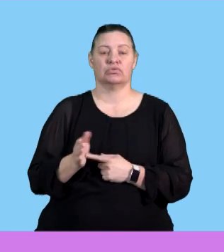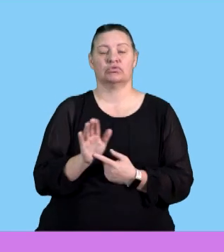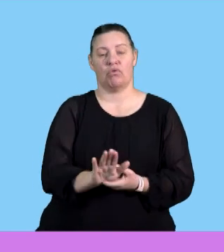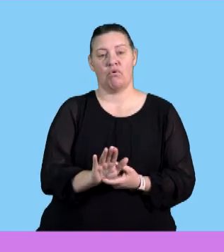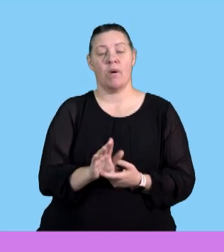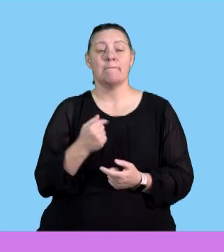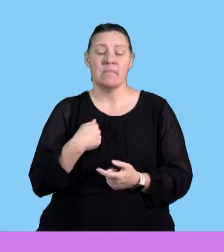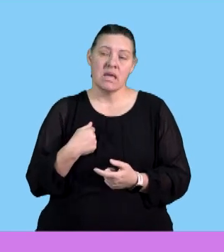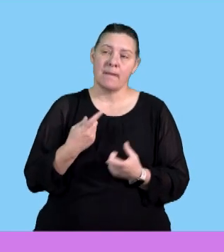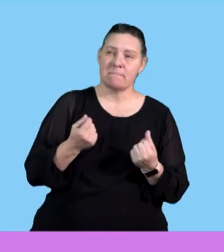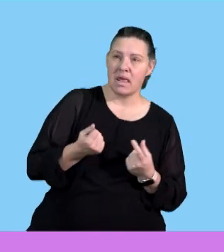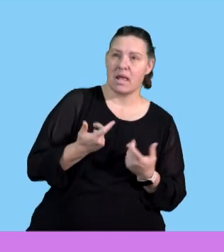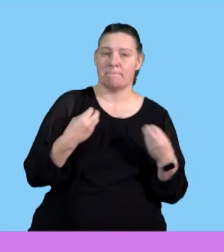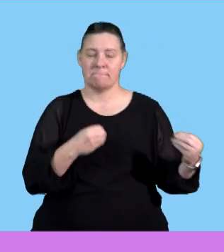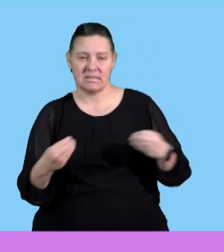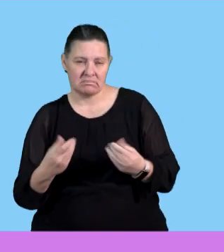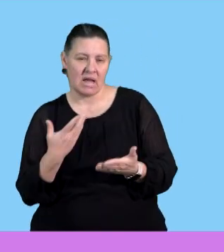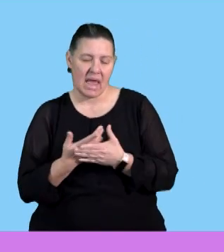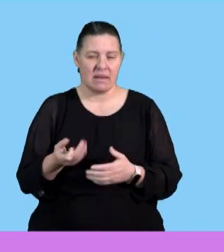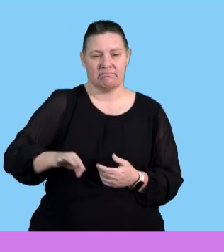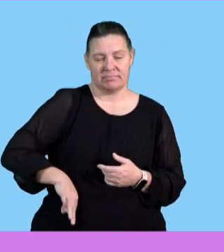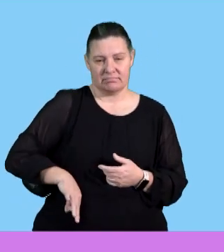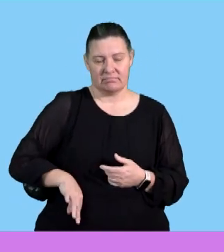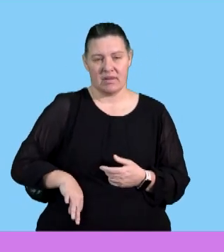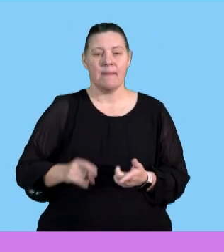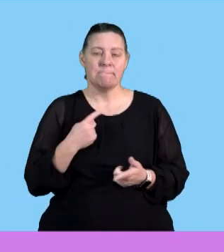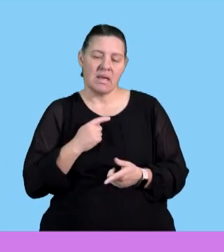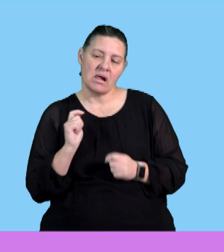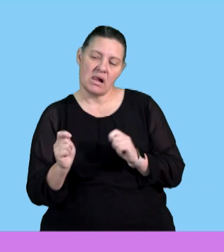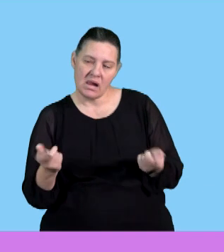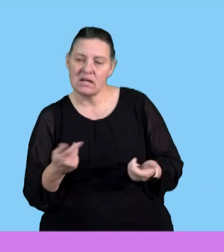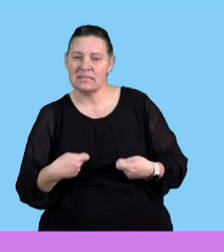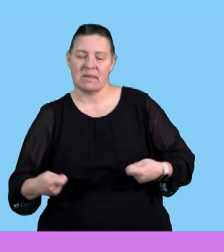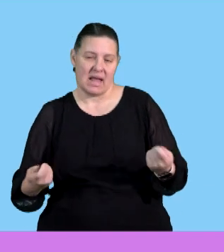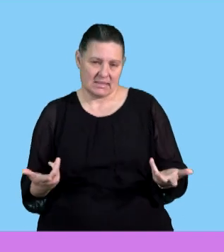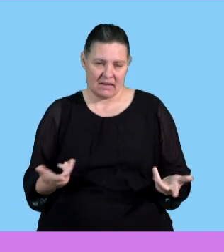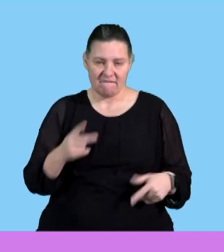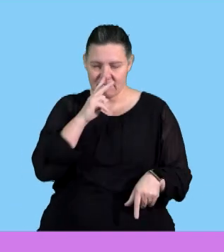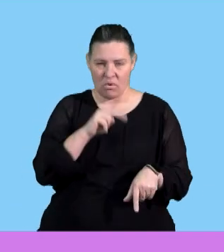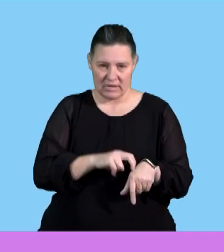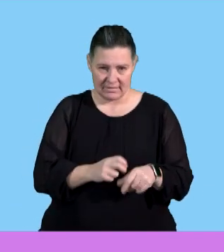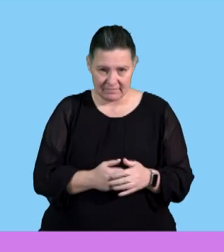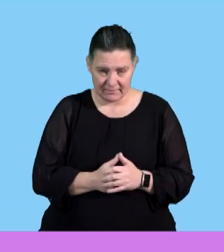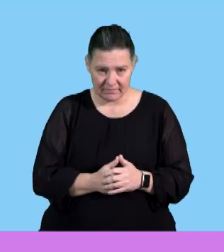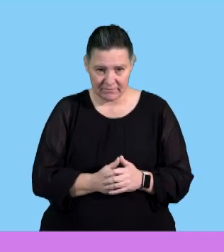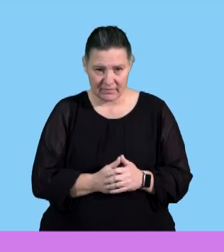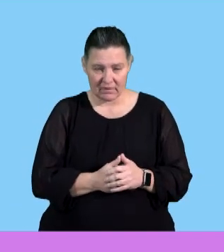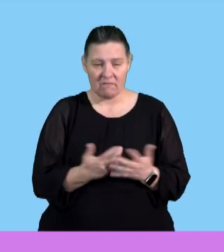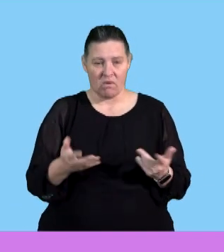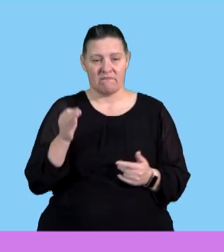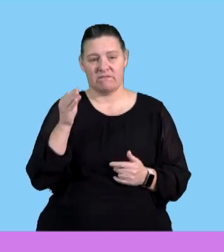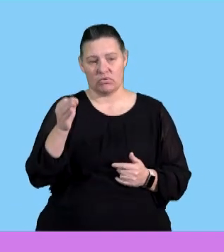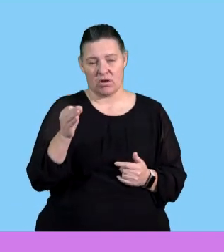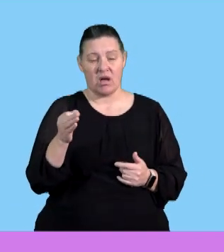to show how much money a small business will earn and how much they will need to spend on expenses